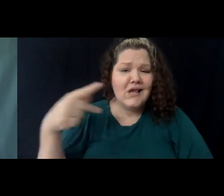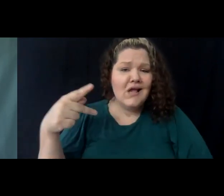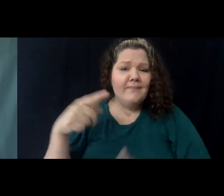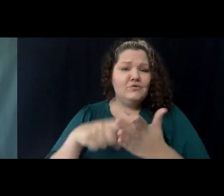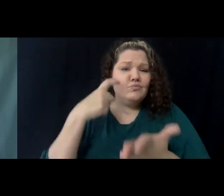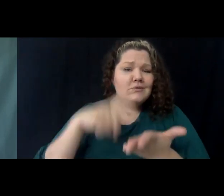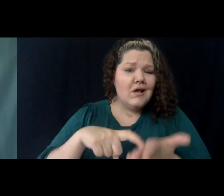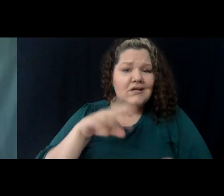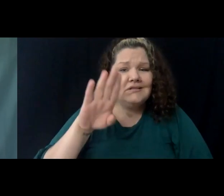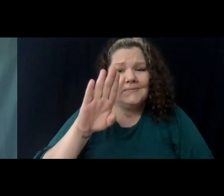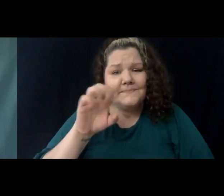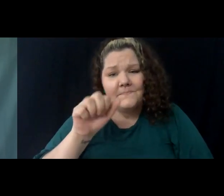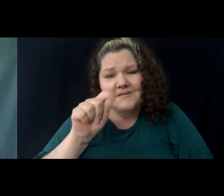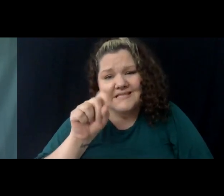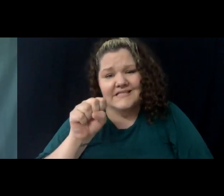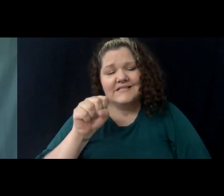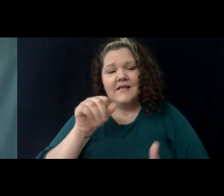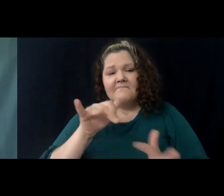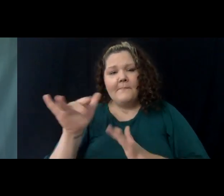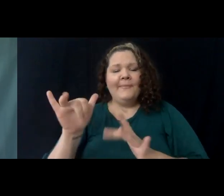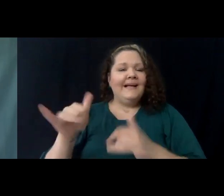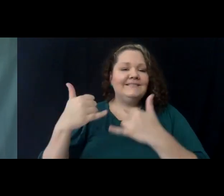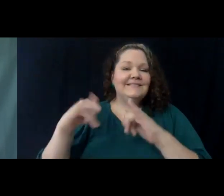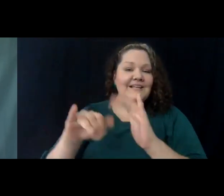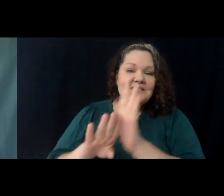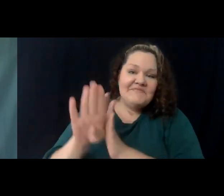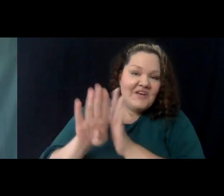who very much appreciate music.